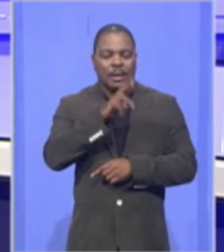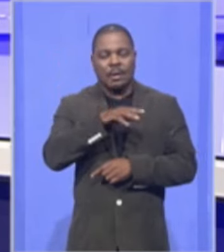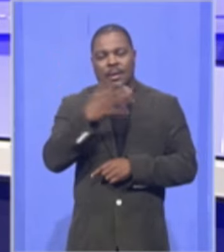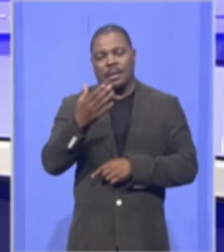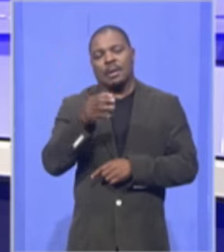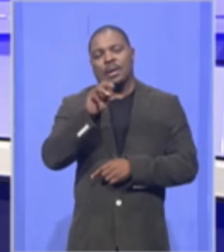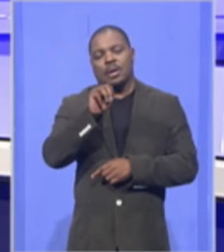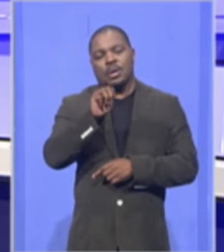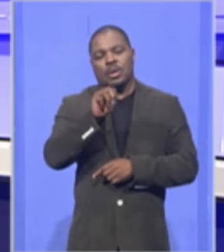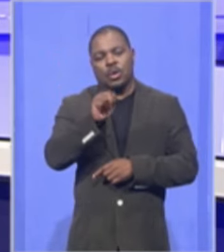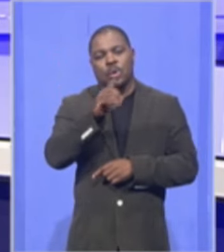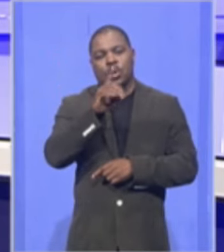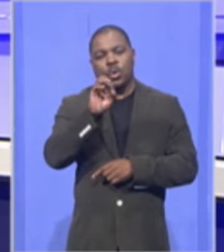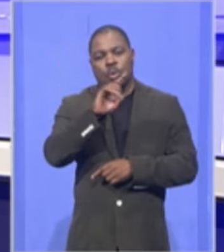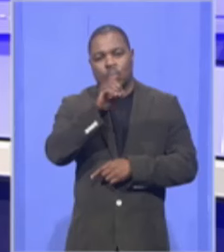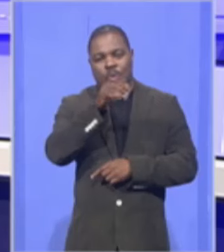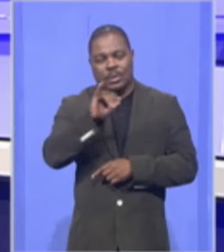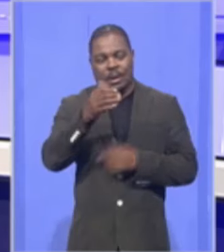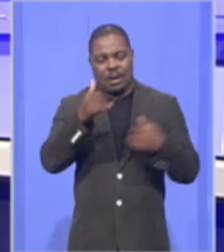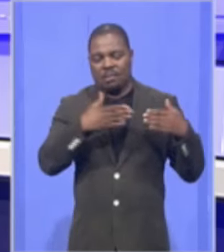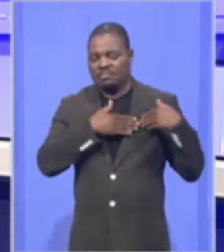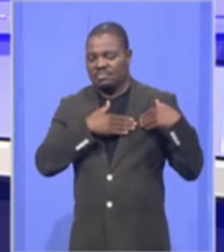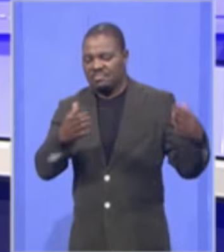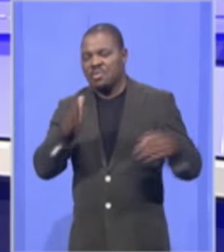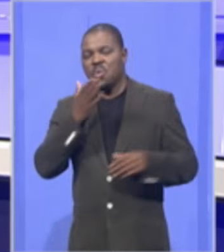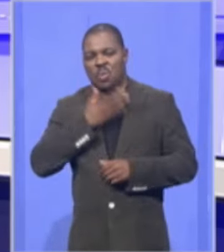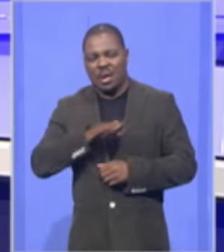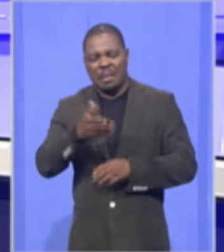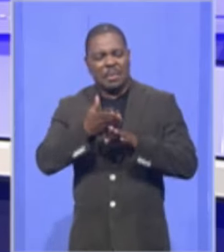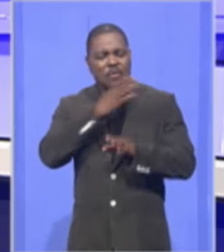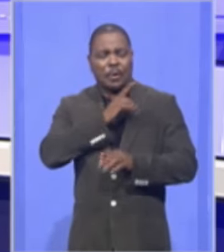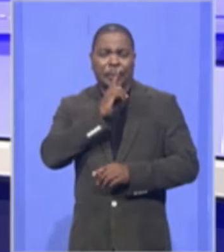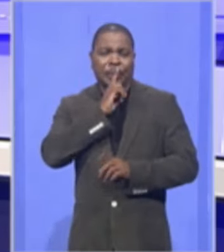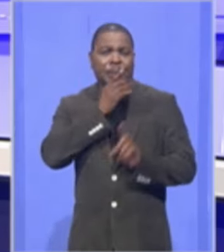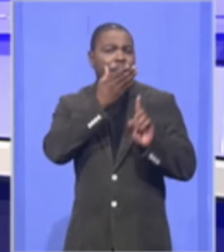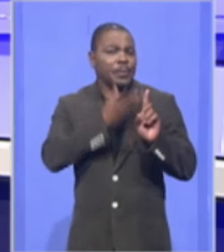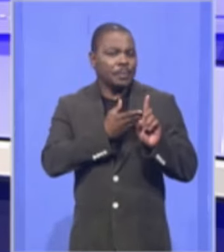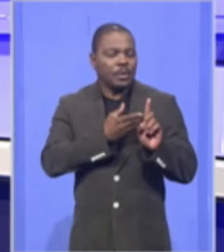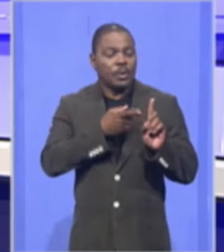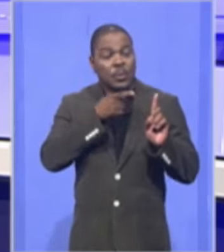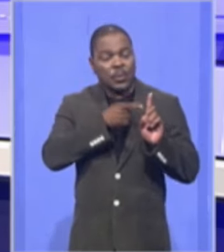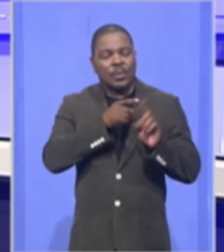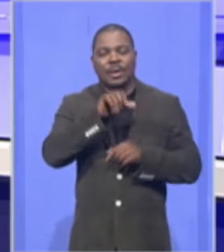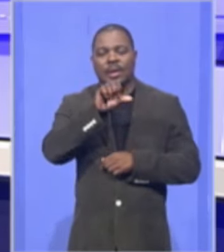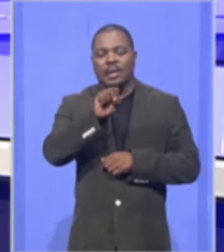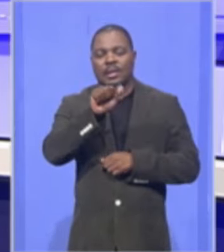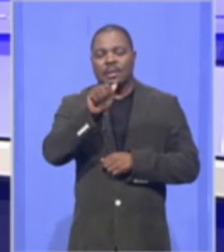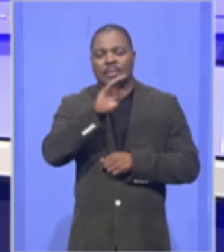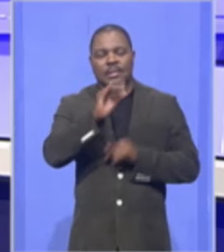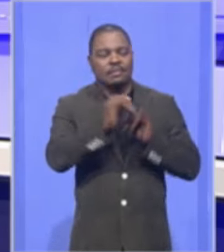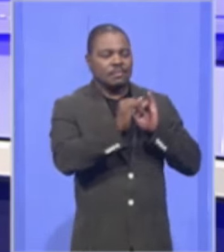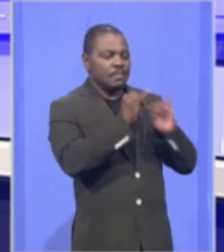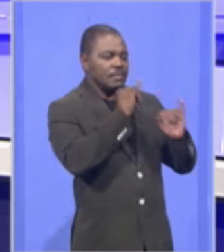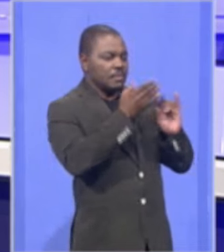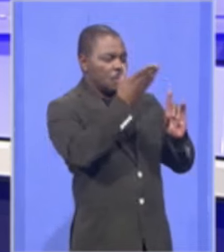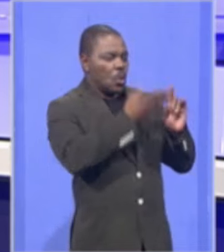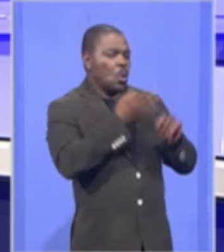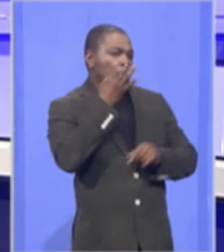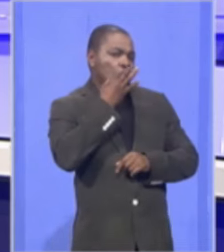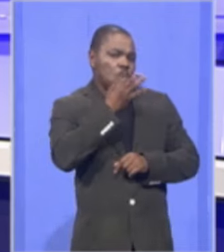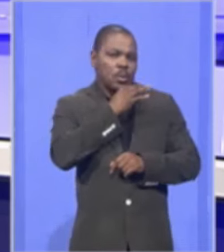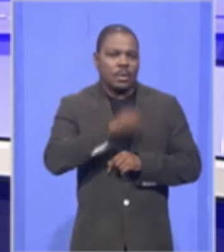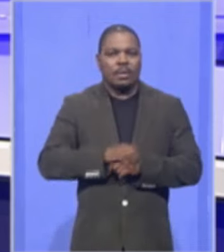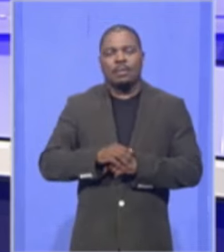tlhagisa letlhakore la gagwe dikgwedi morago ga go se bue sepe mo puisanong le SABC Ndlozi a re o reteletswe ke go